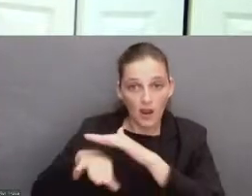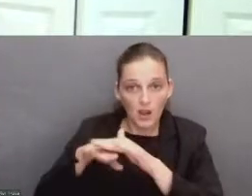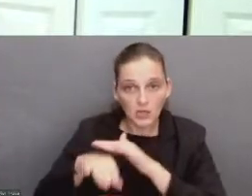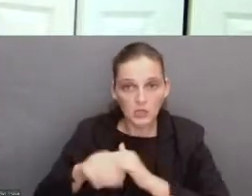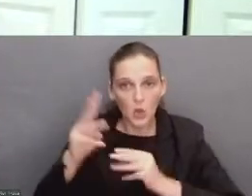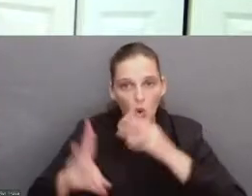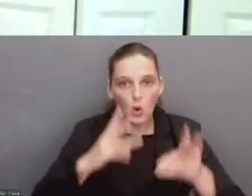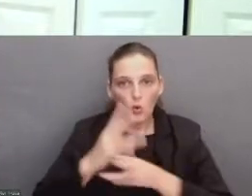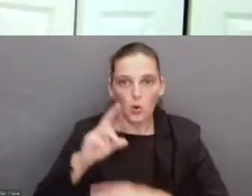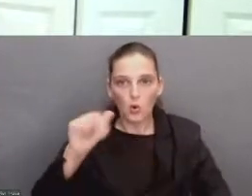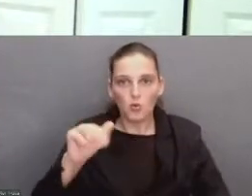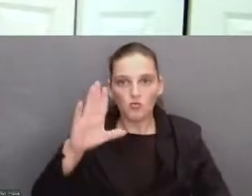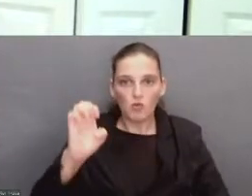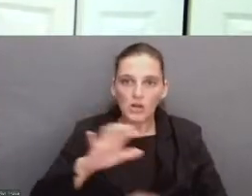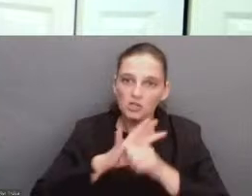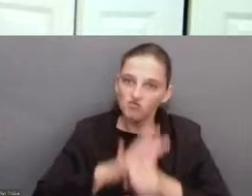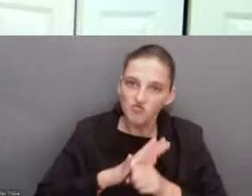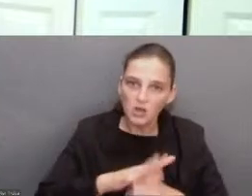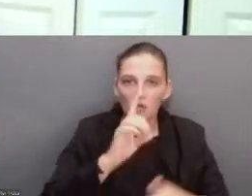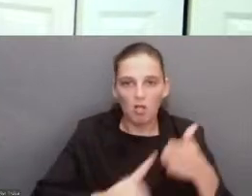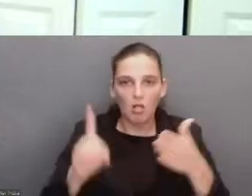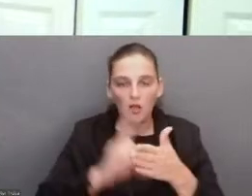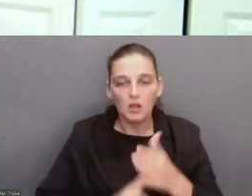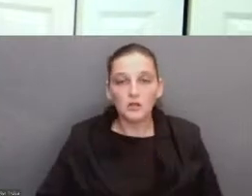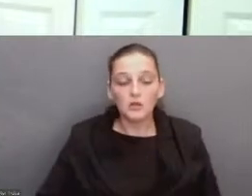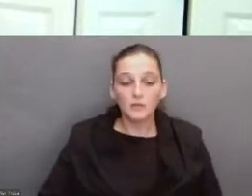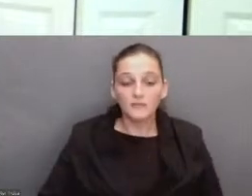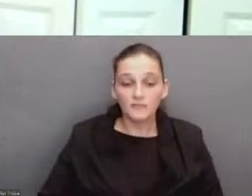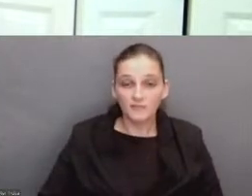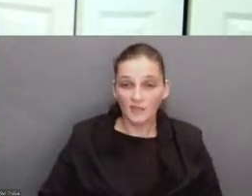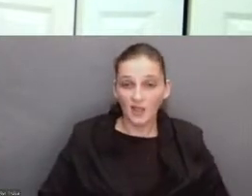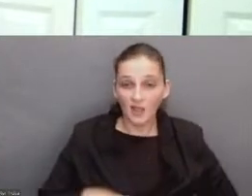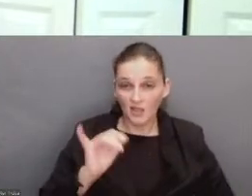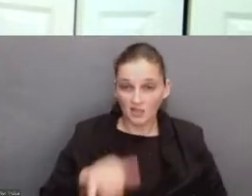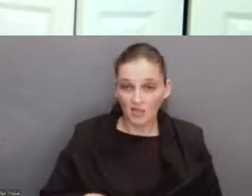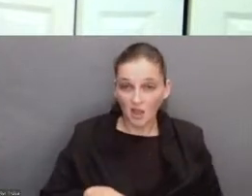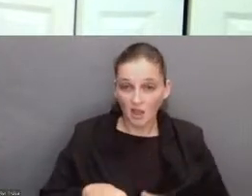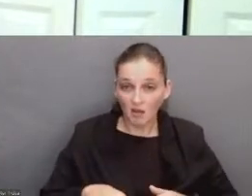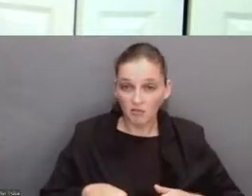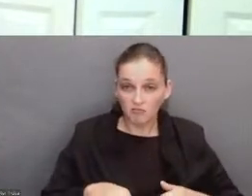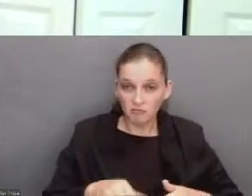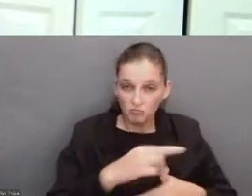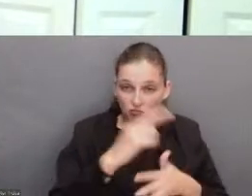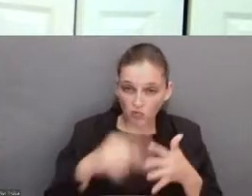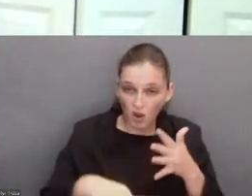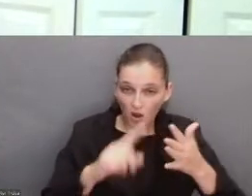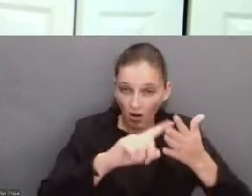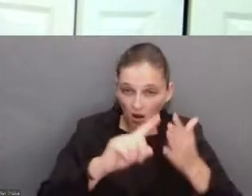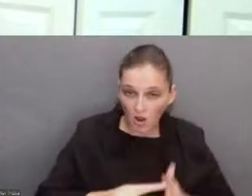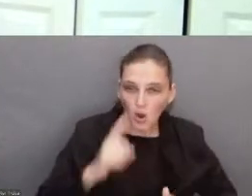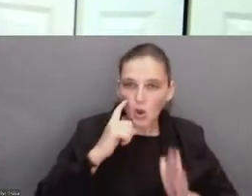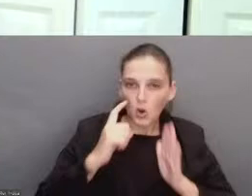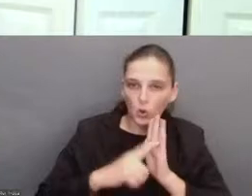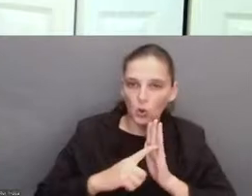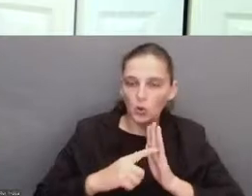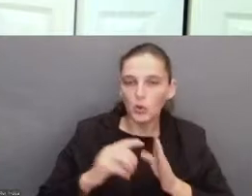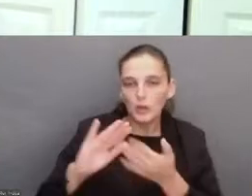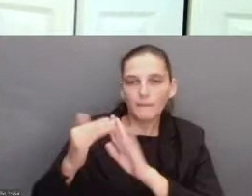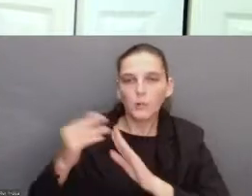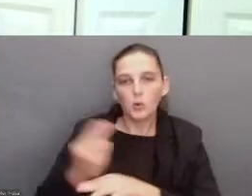and discrimination. These findings also identify community use of culturally specific